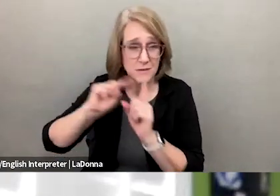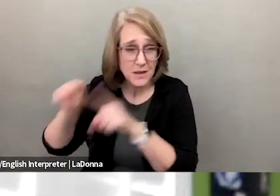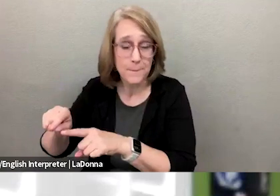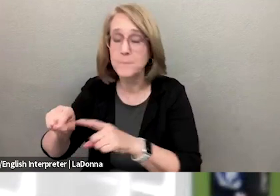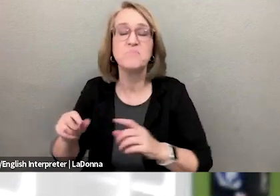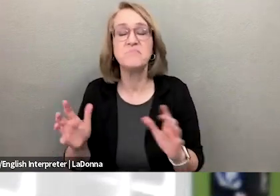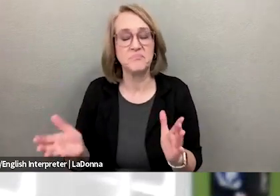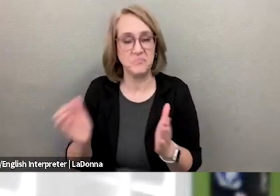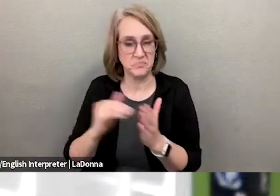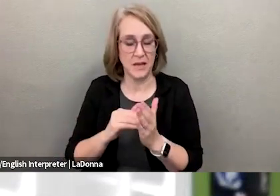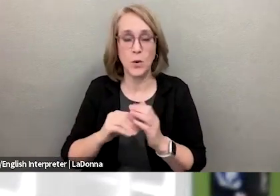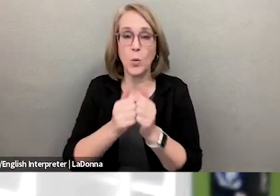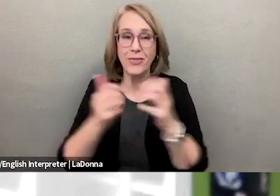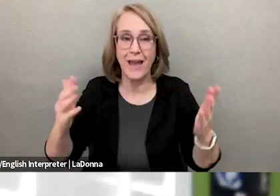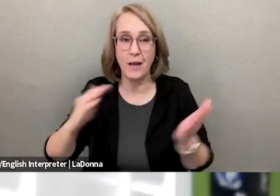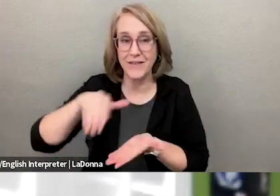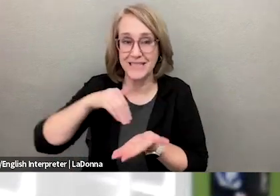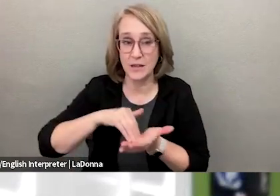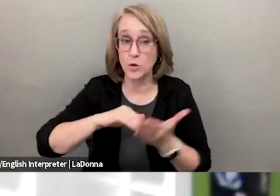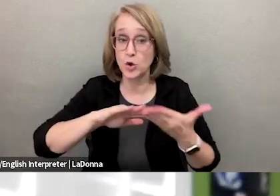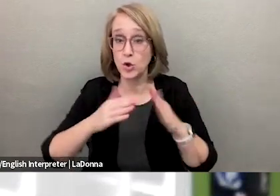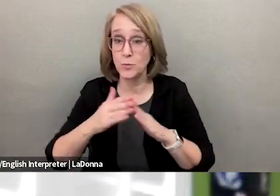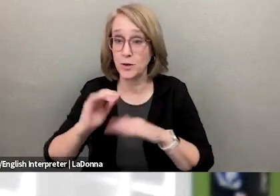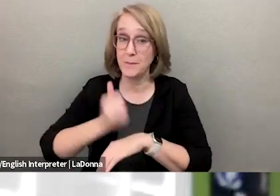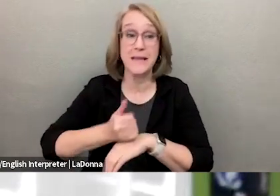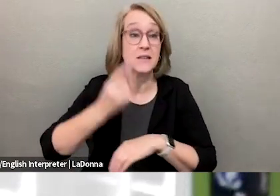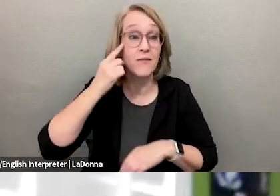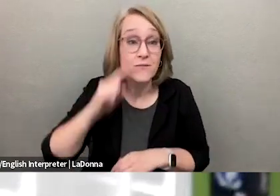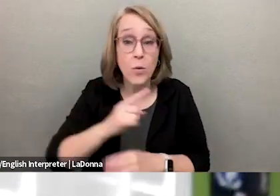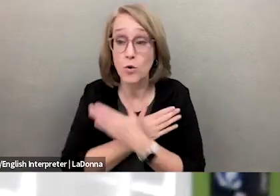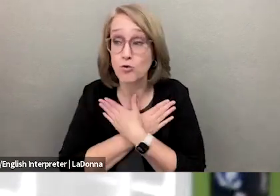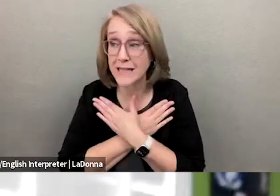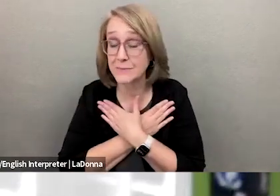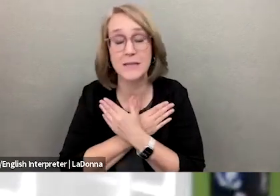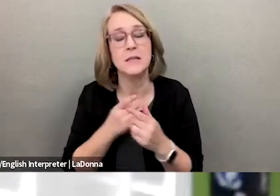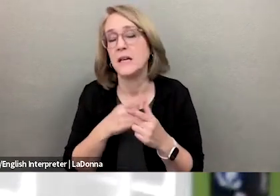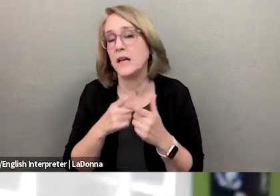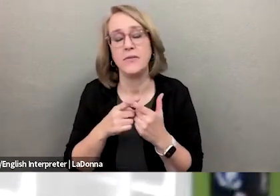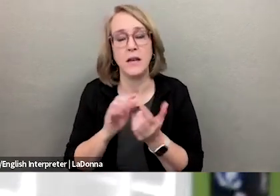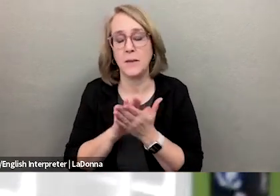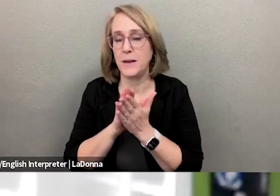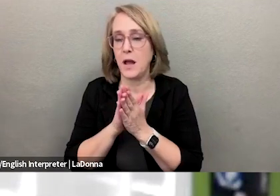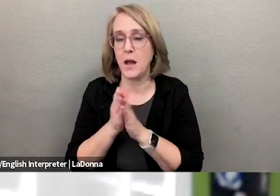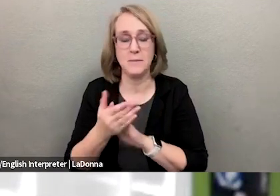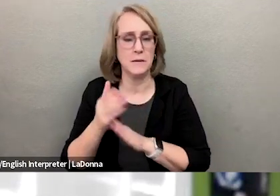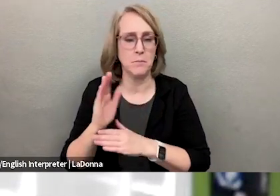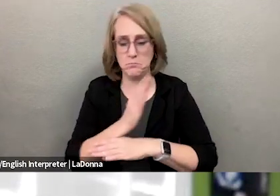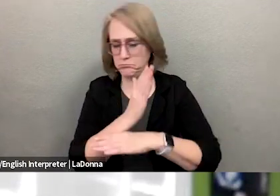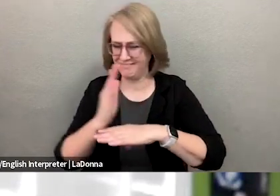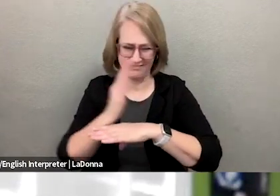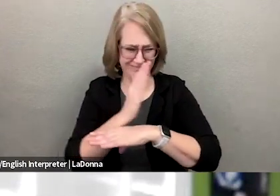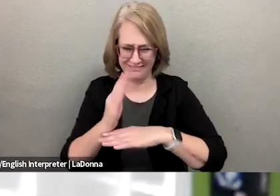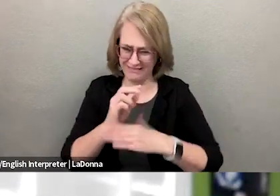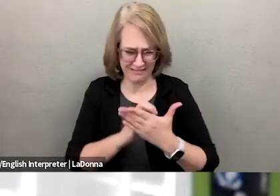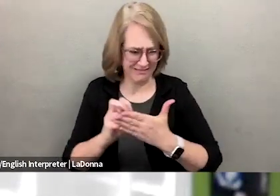community-based centers for respite, it just becomes, it's a whole different kind of part of the continuum that we should be trying